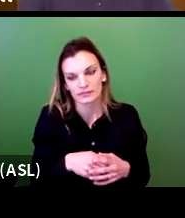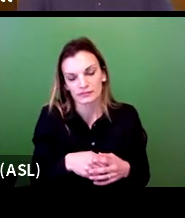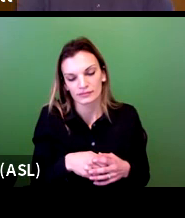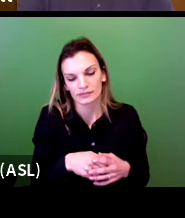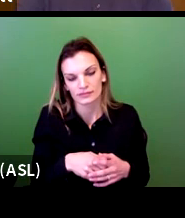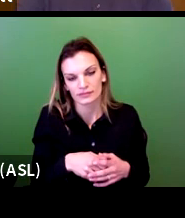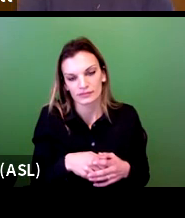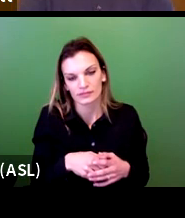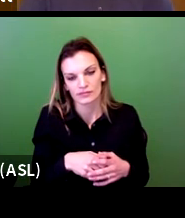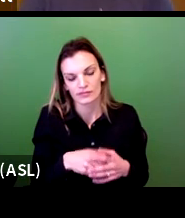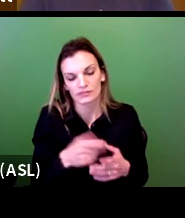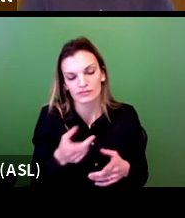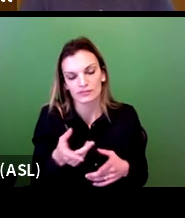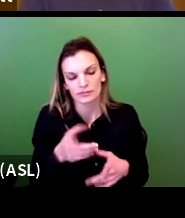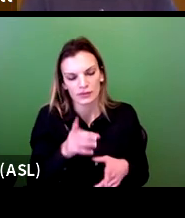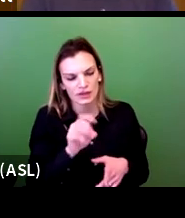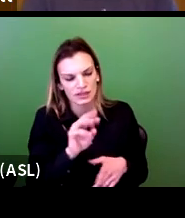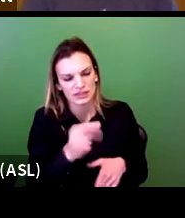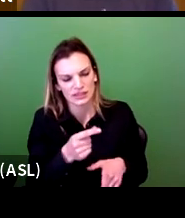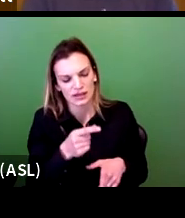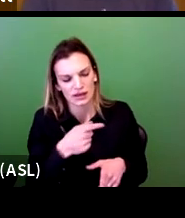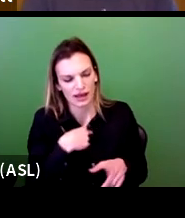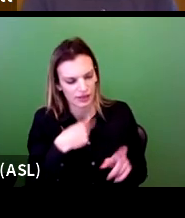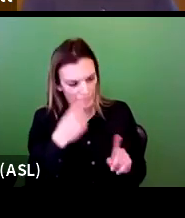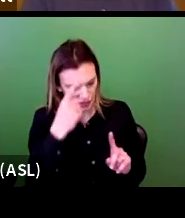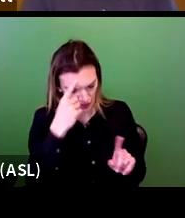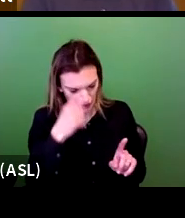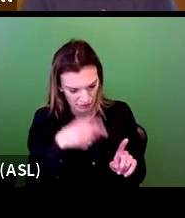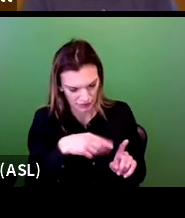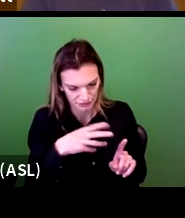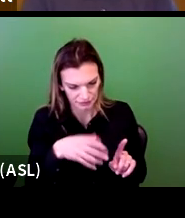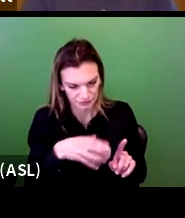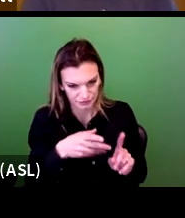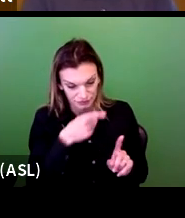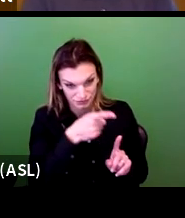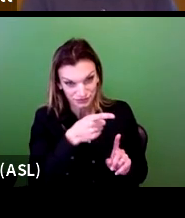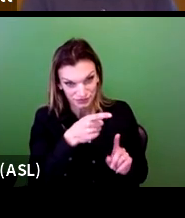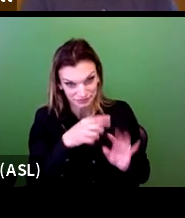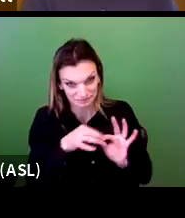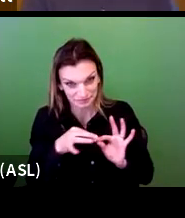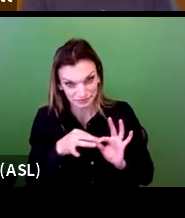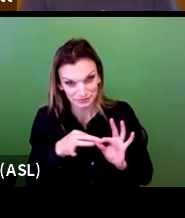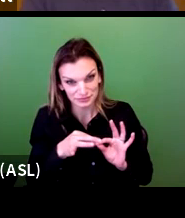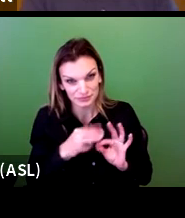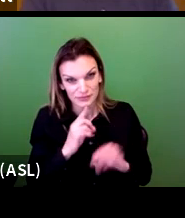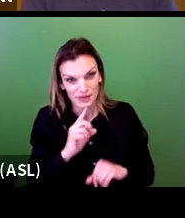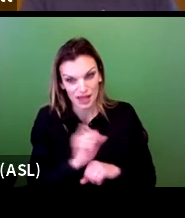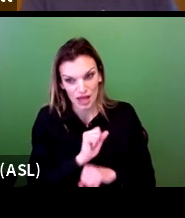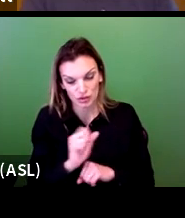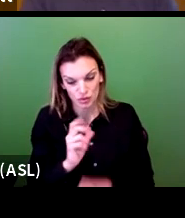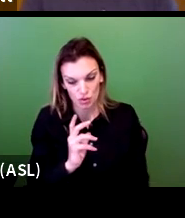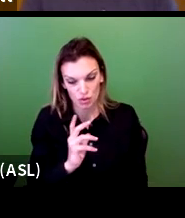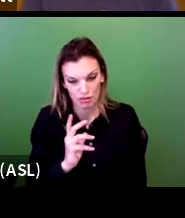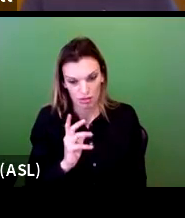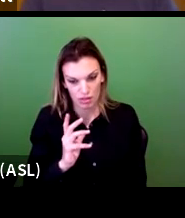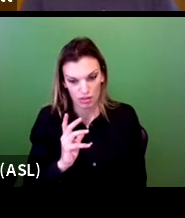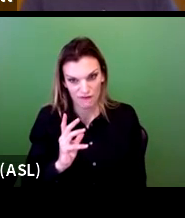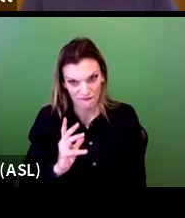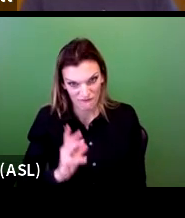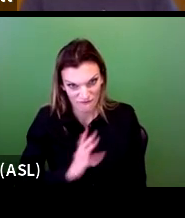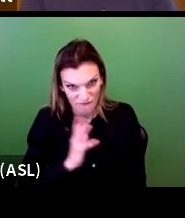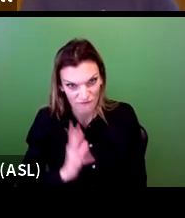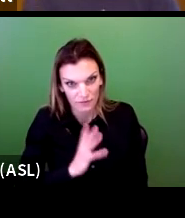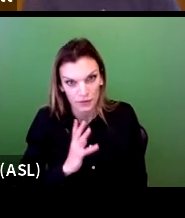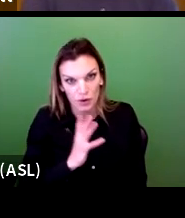Doug, if you're, I think what I understand Doug to be proposing would be an actual formal public committee, a